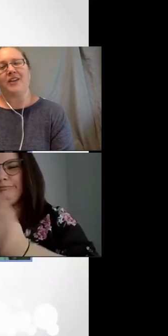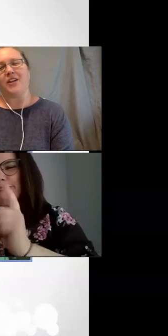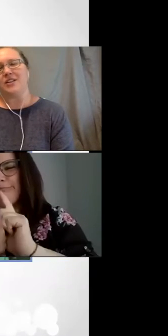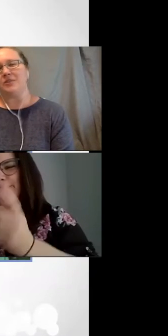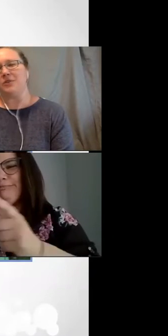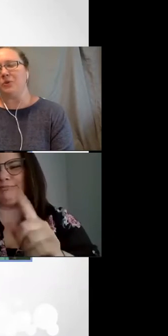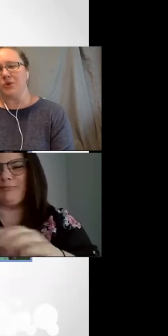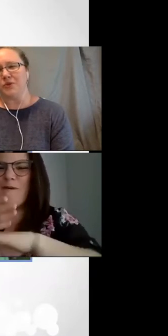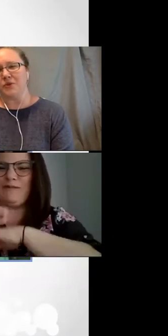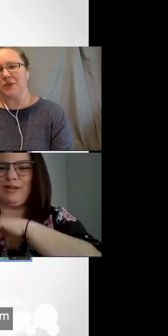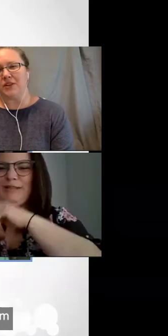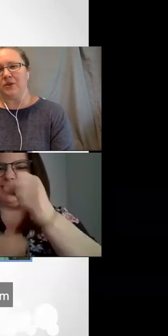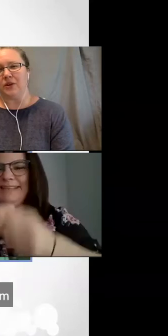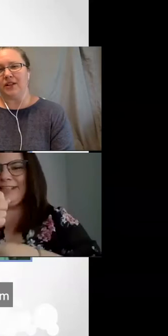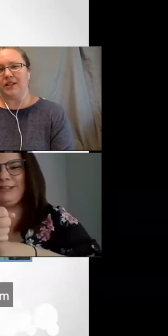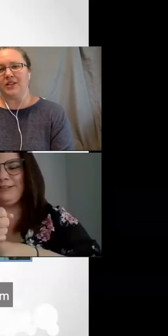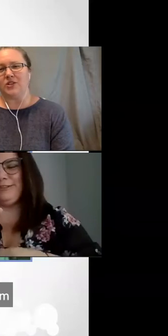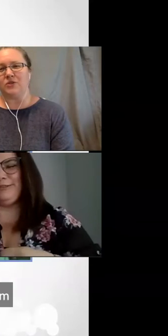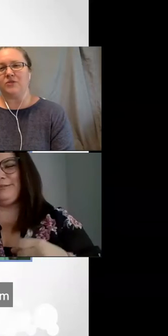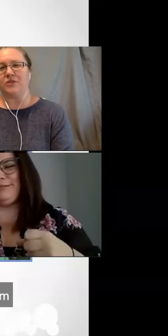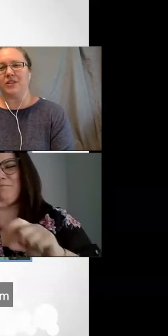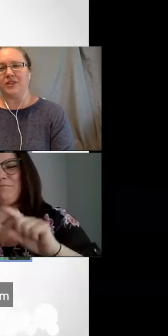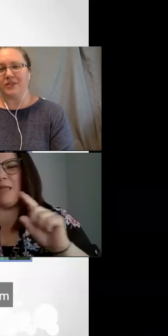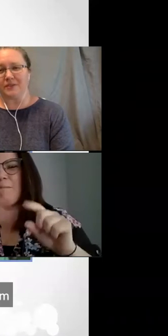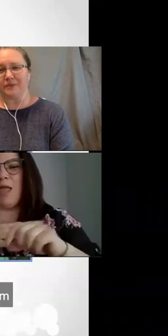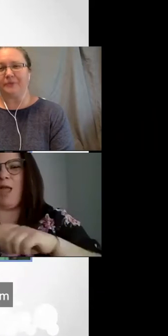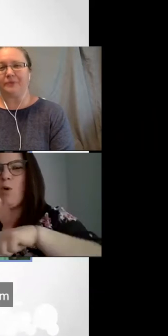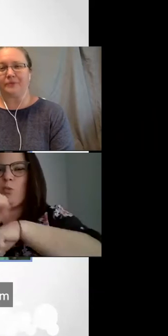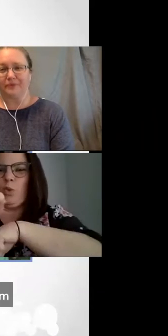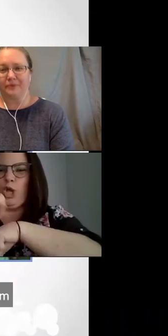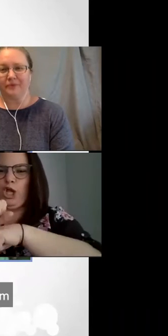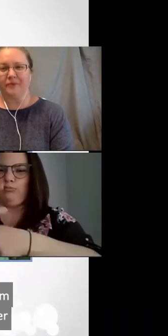had a lot of different roles within the organization over the years.